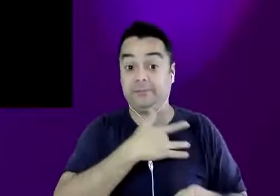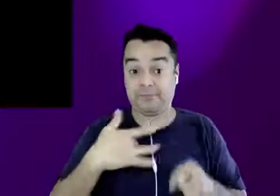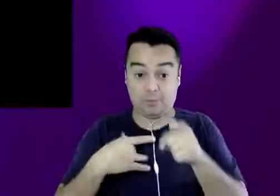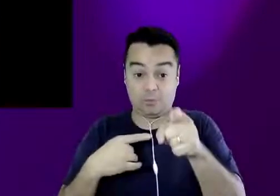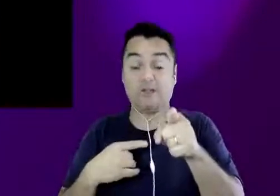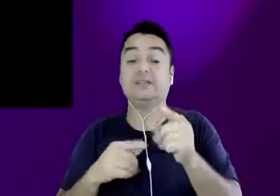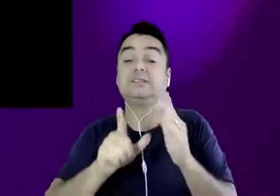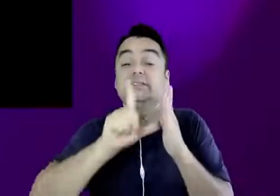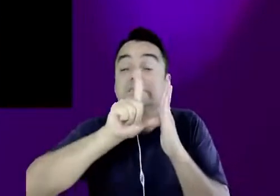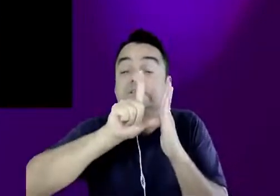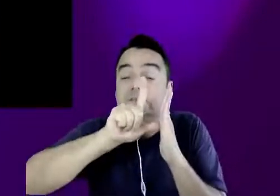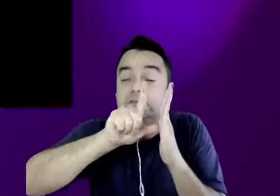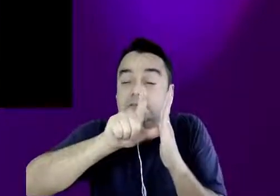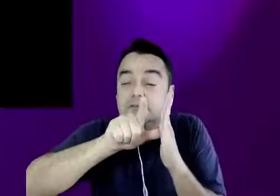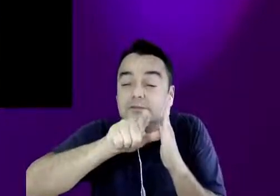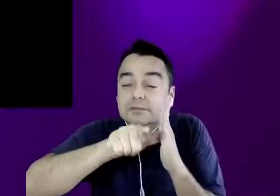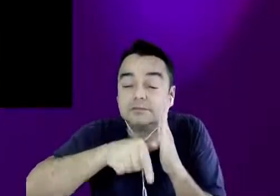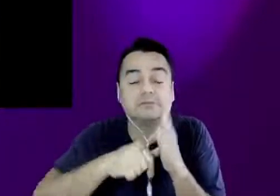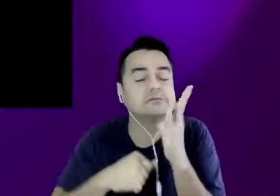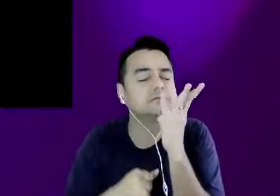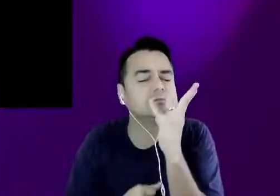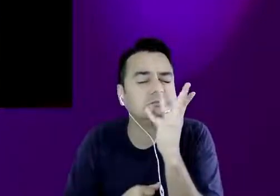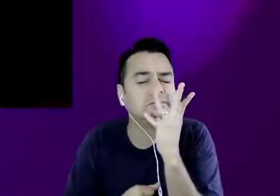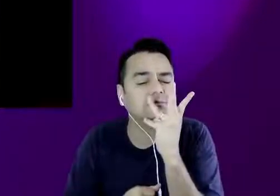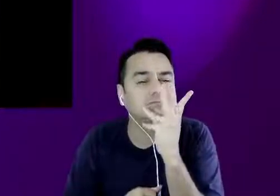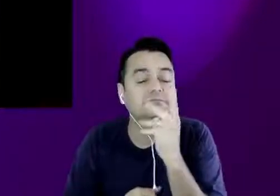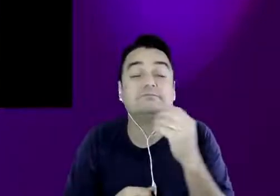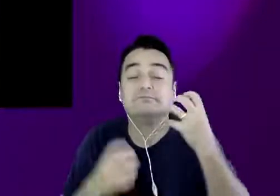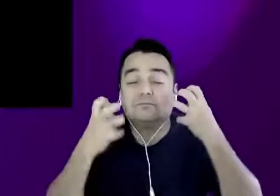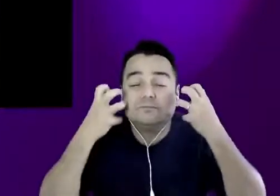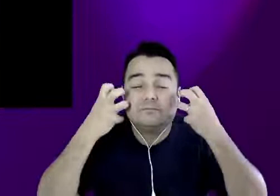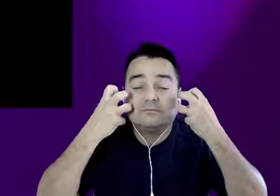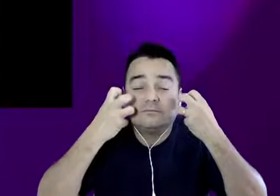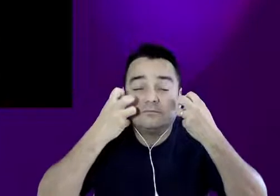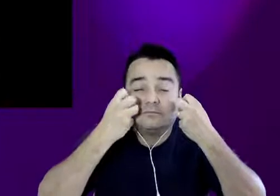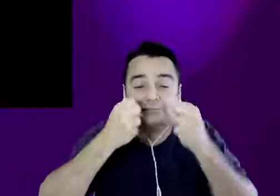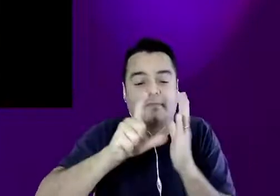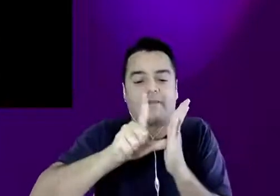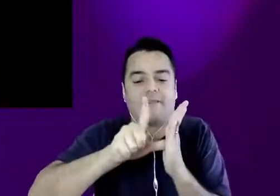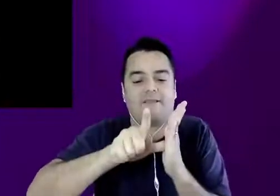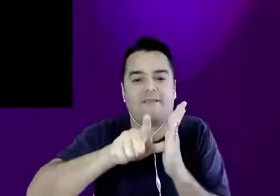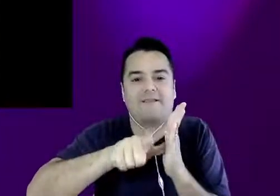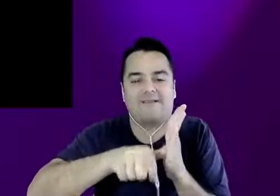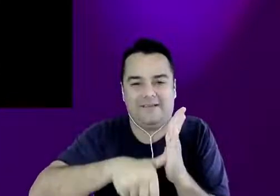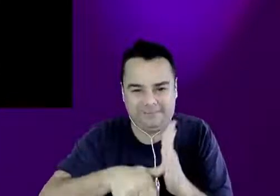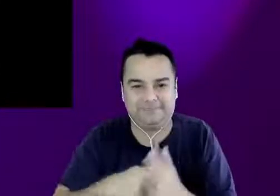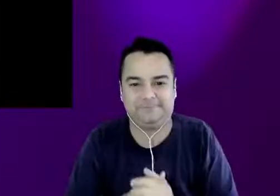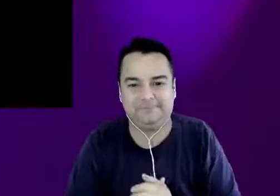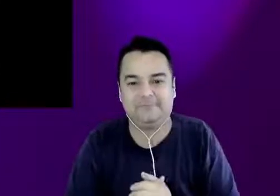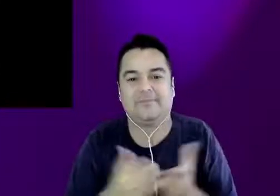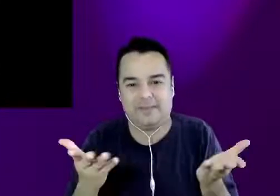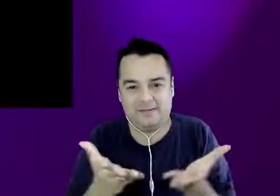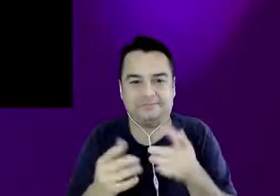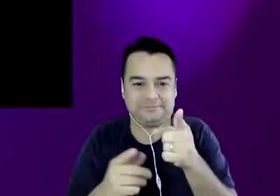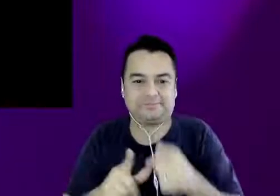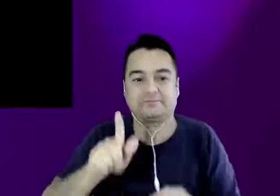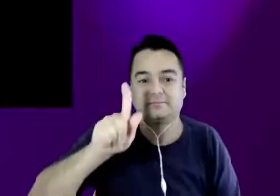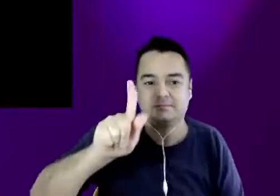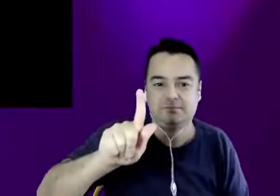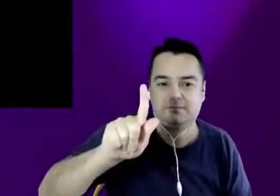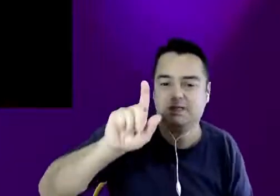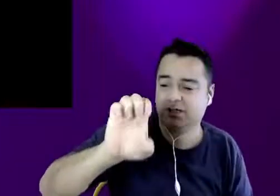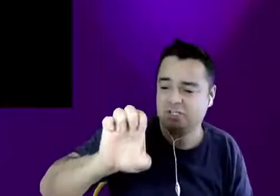healthy aging now is named geroscience, okay? This is not the geriatrics, okay? We are not talking